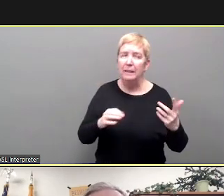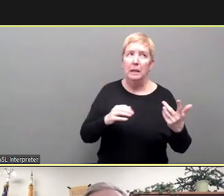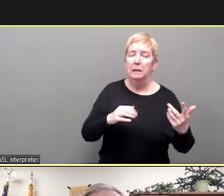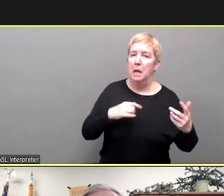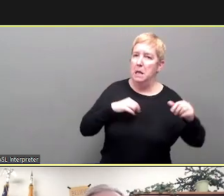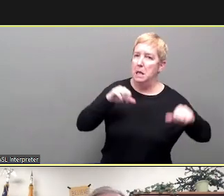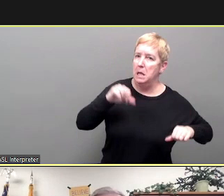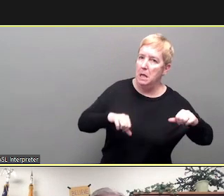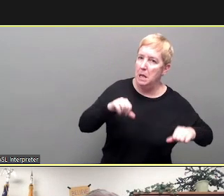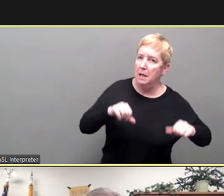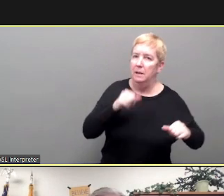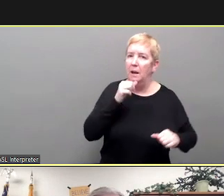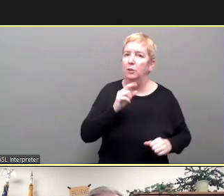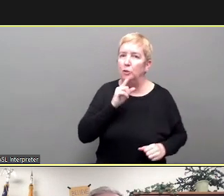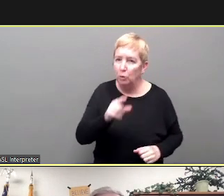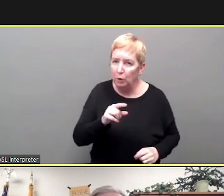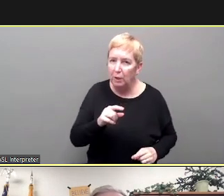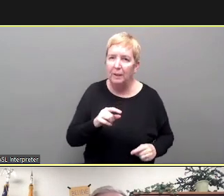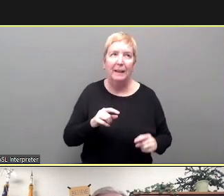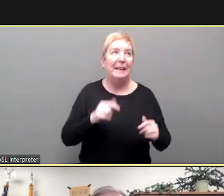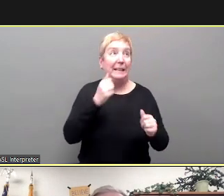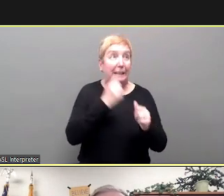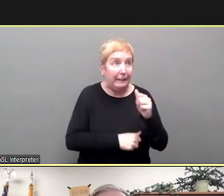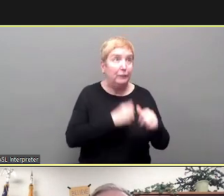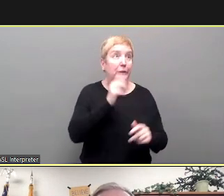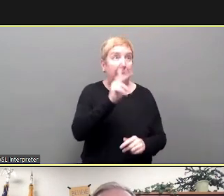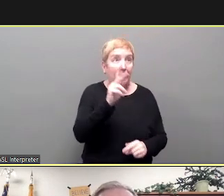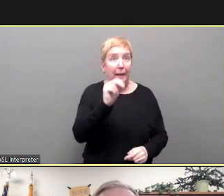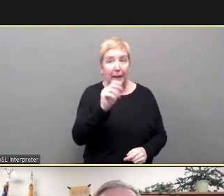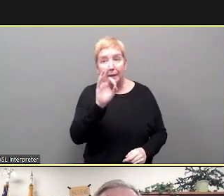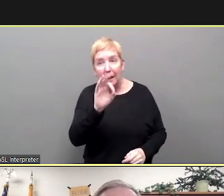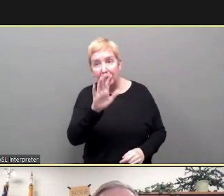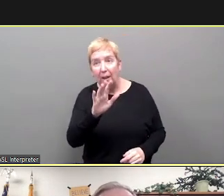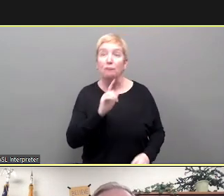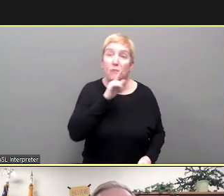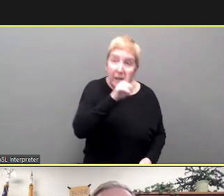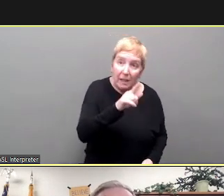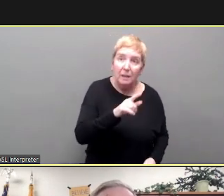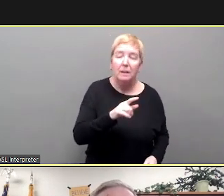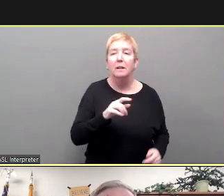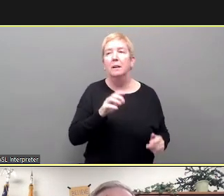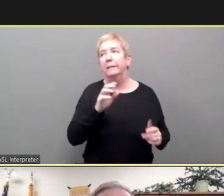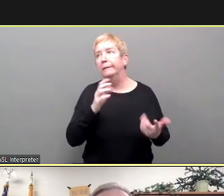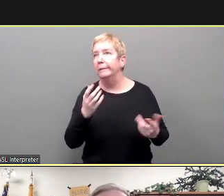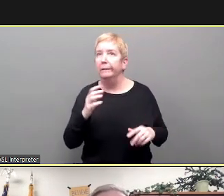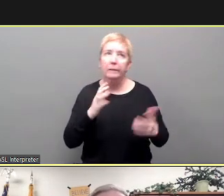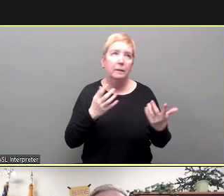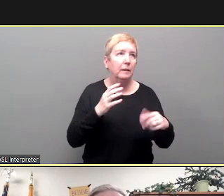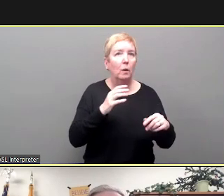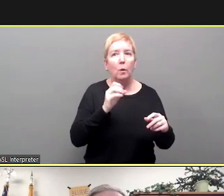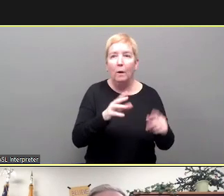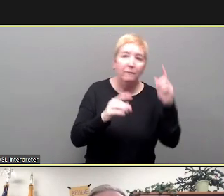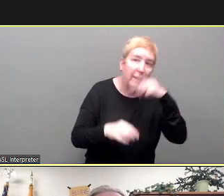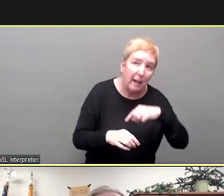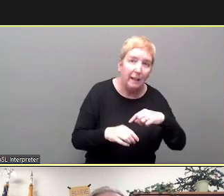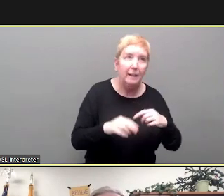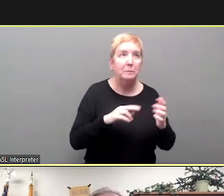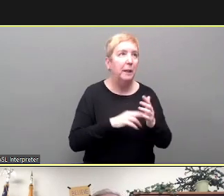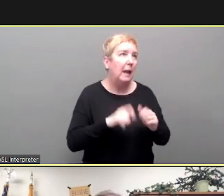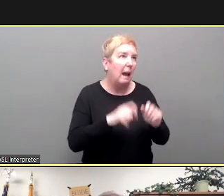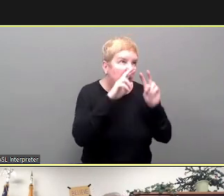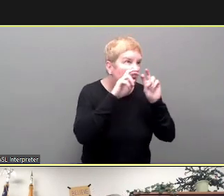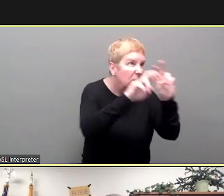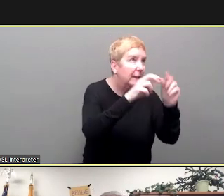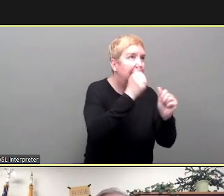having a station to look up every KN95 that comes in on a nurse or doctor's face, they're saying,